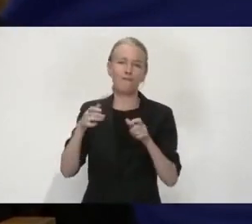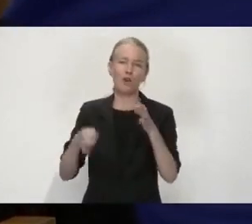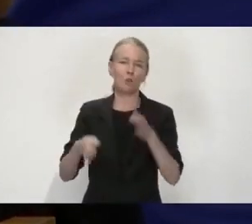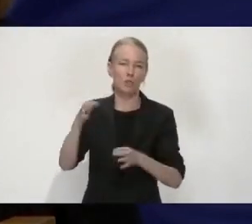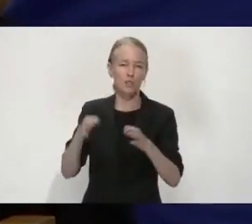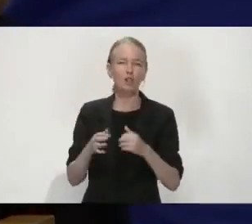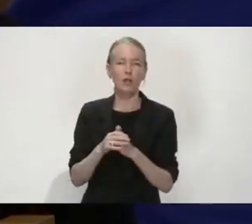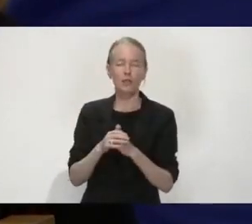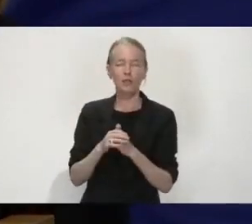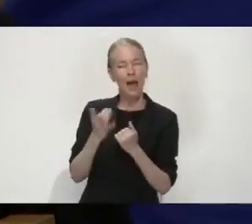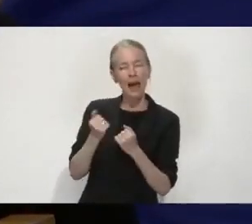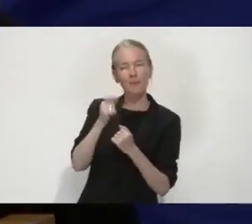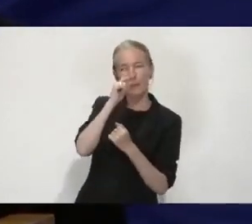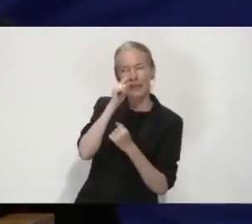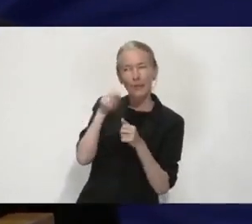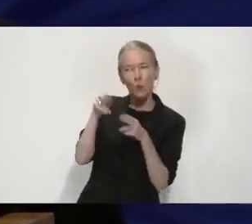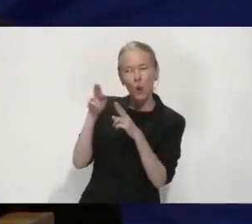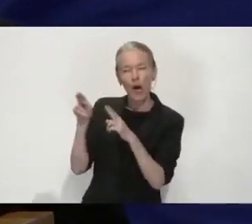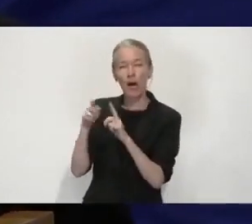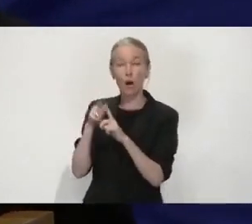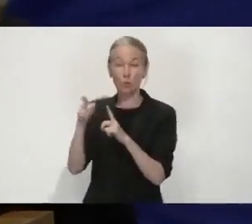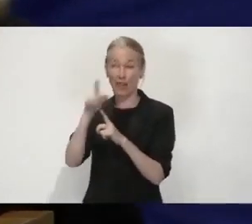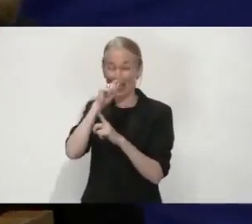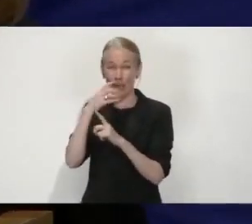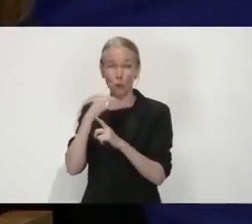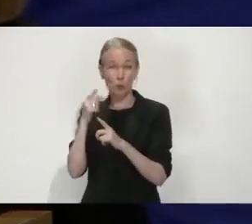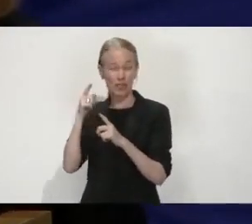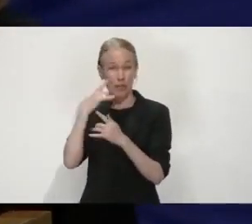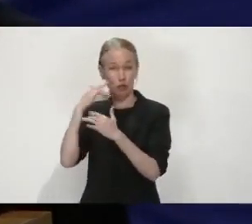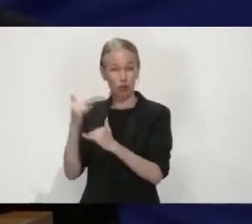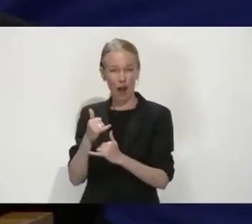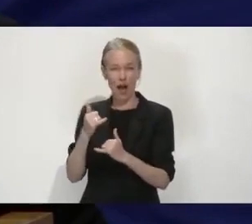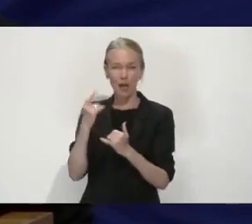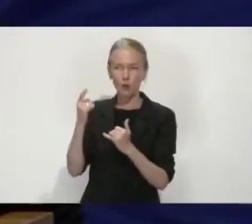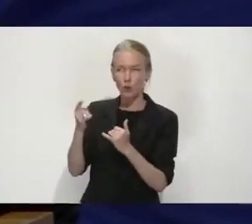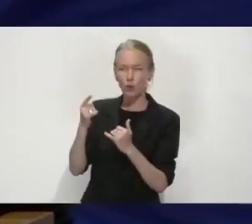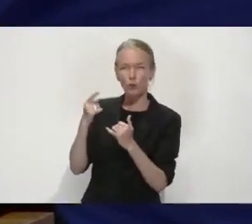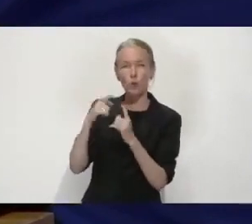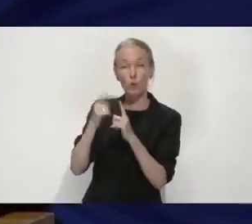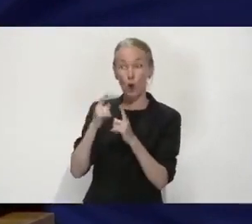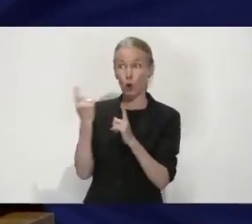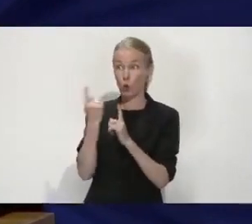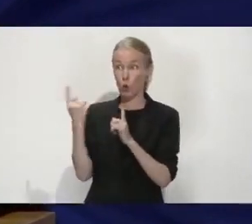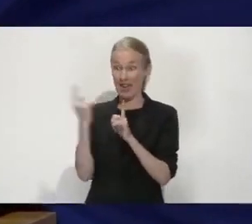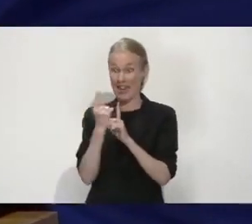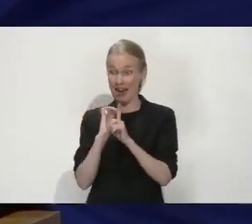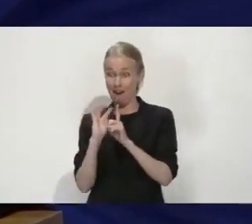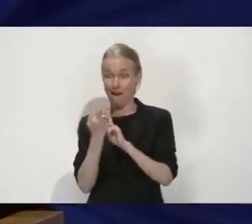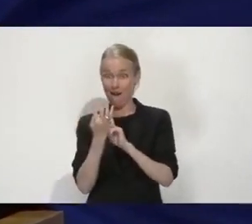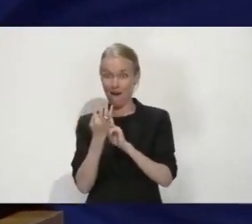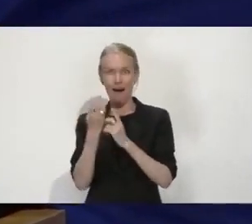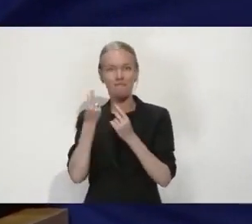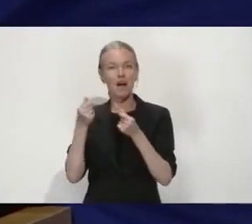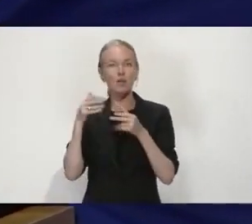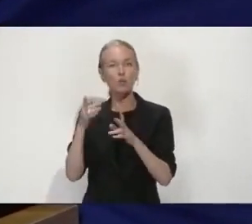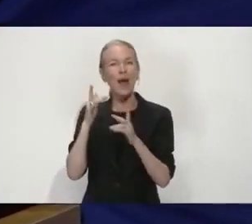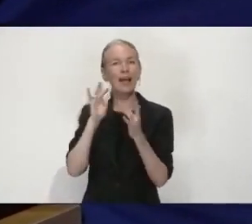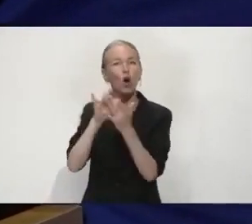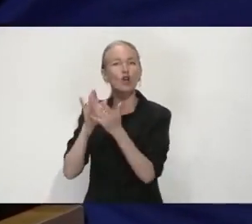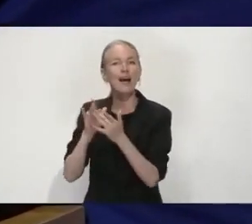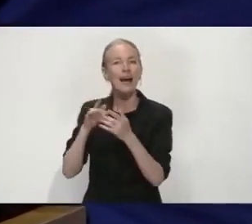as a tool to be able to track contacts within a facility, but that's quite separate from the Rotorua trial. What's your understanding of